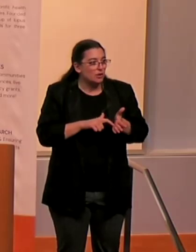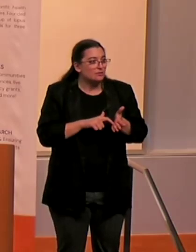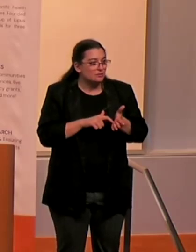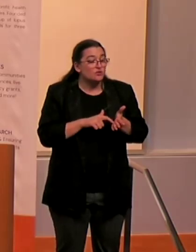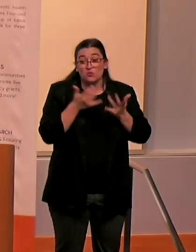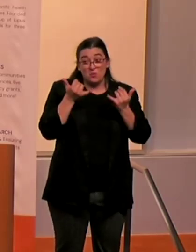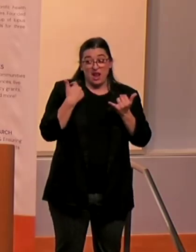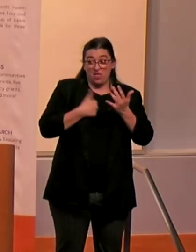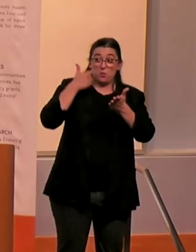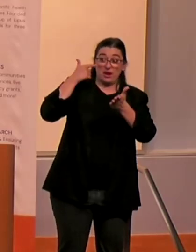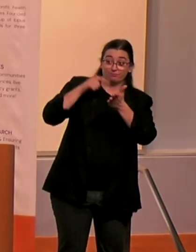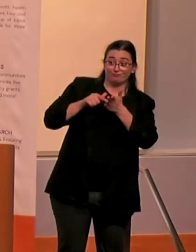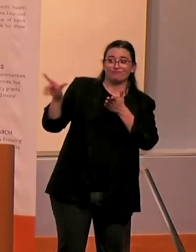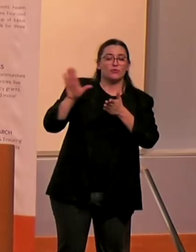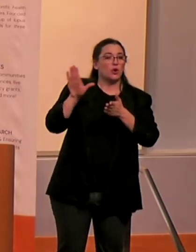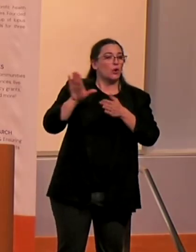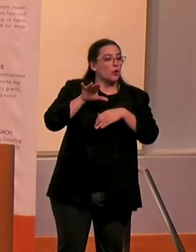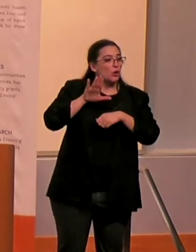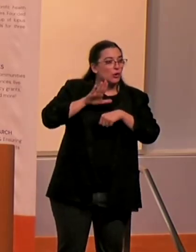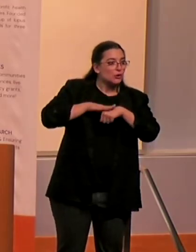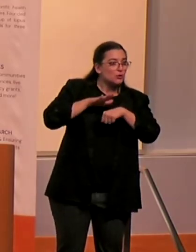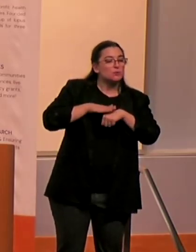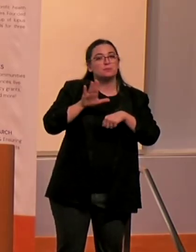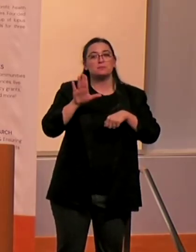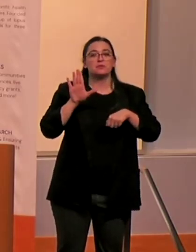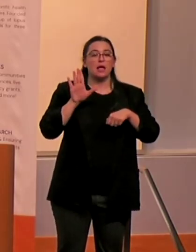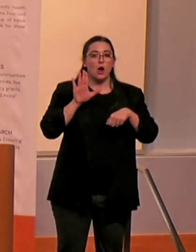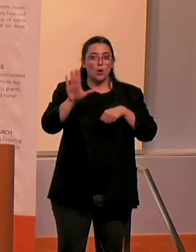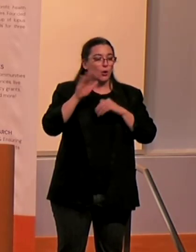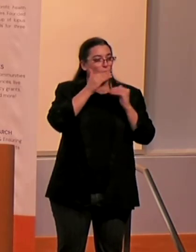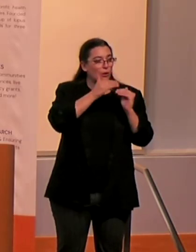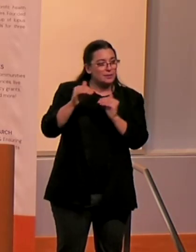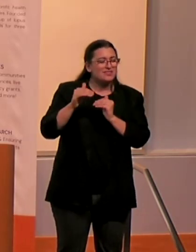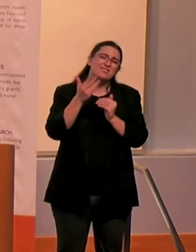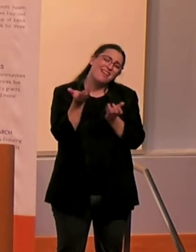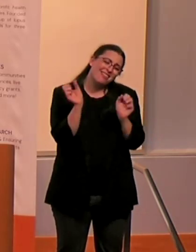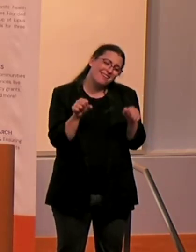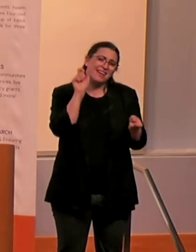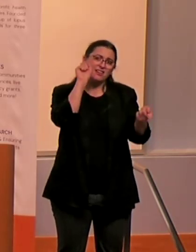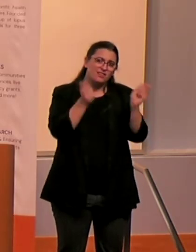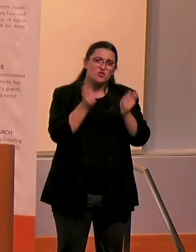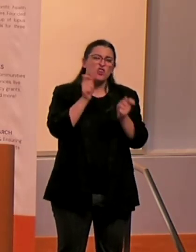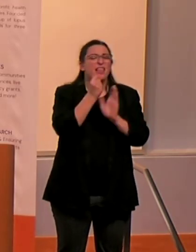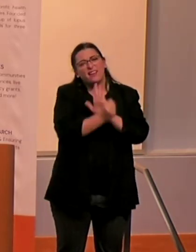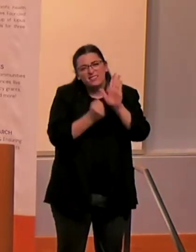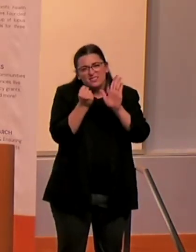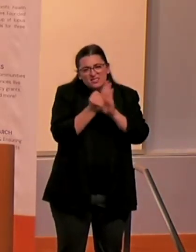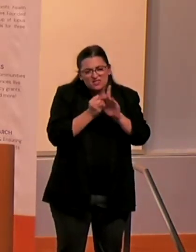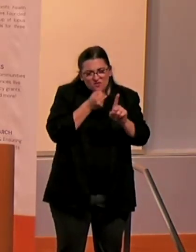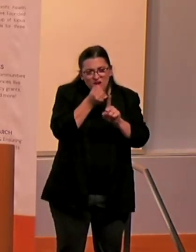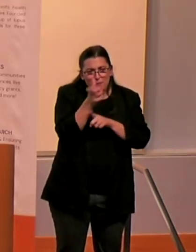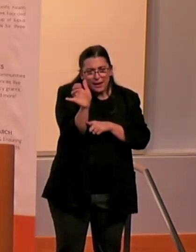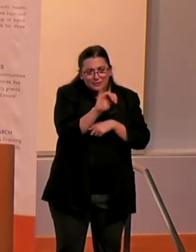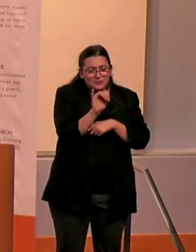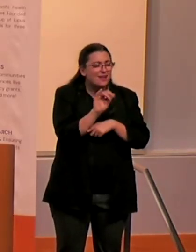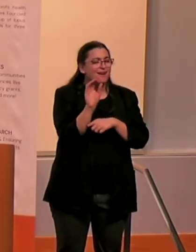kind of seeing it in advance or knowing what like those limitations would be. Granted, they always change and they're always seasonal and